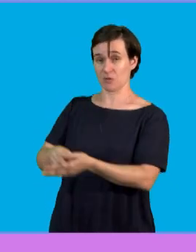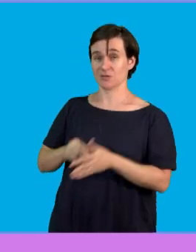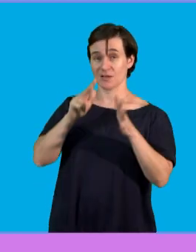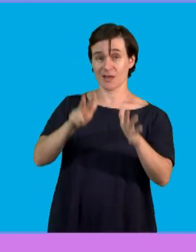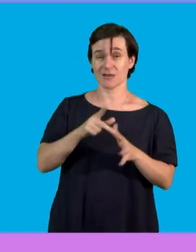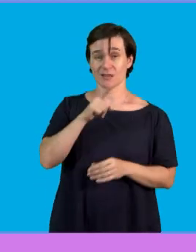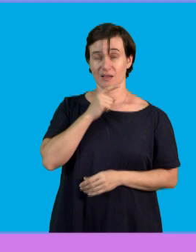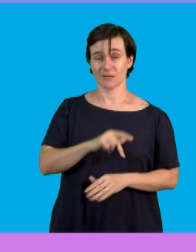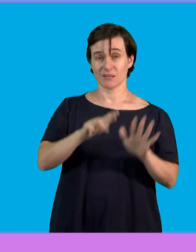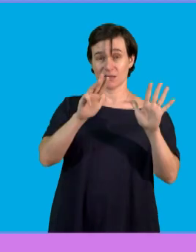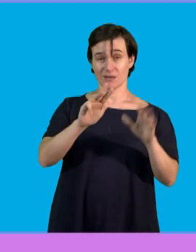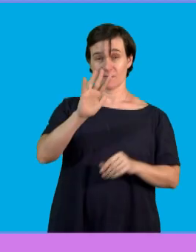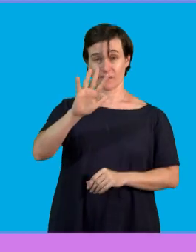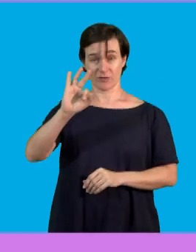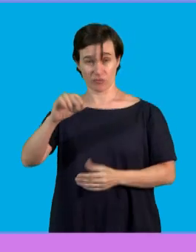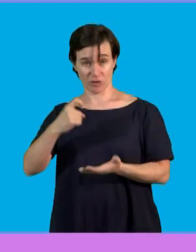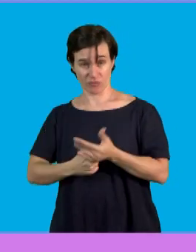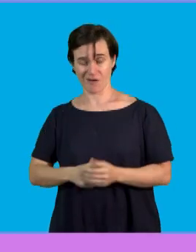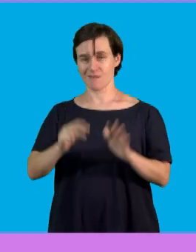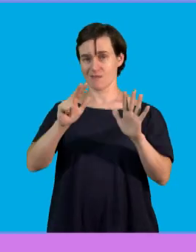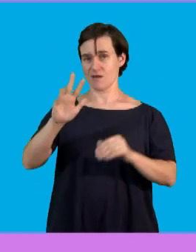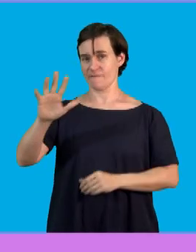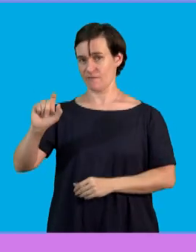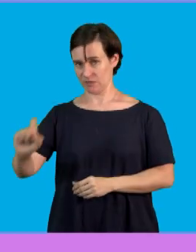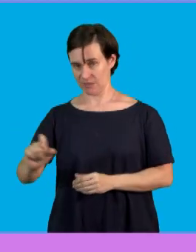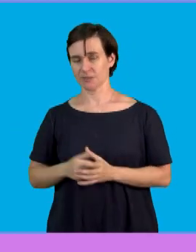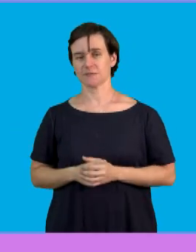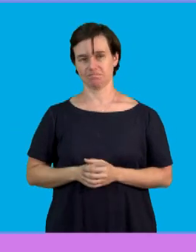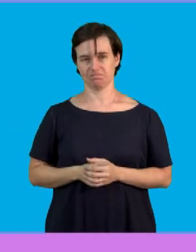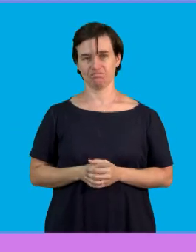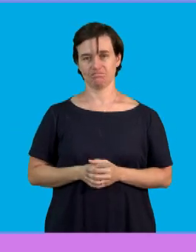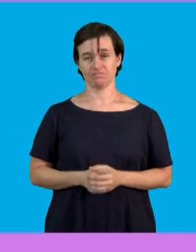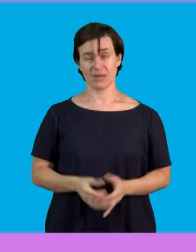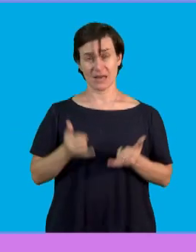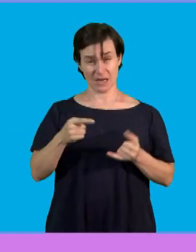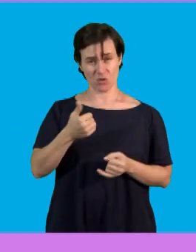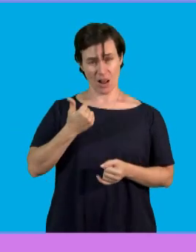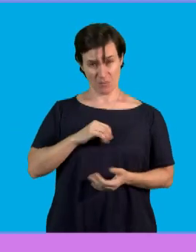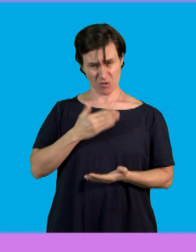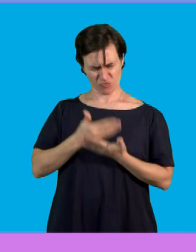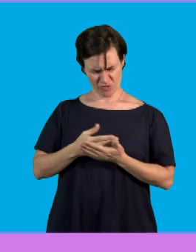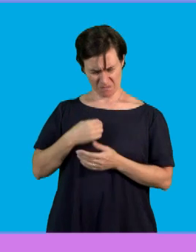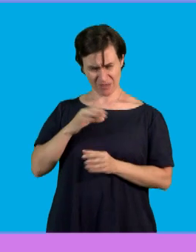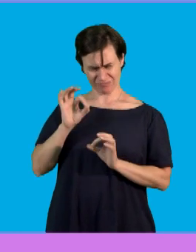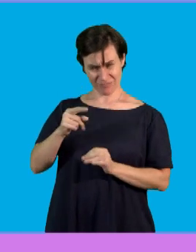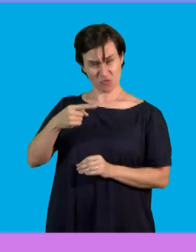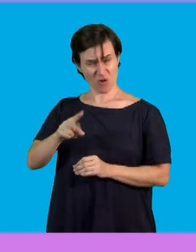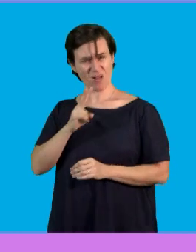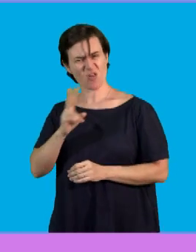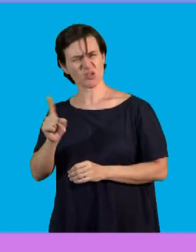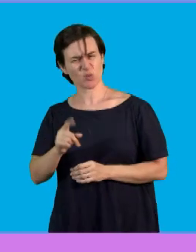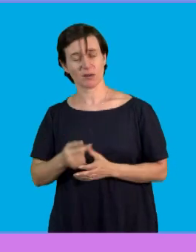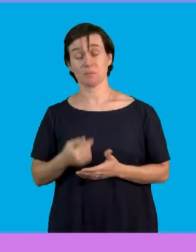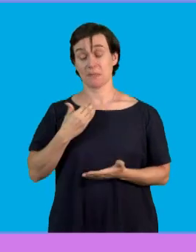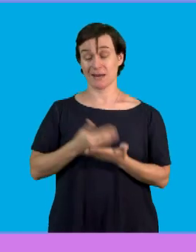18,953 rand 85 cents. Right, so now if you want to prove if your answer is correct, you can take the